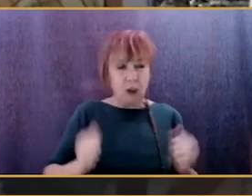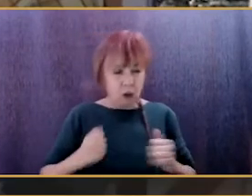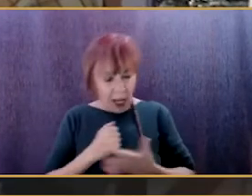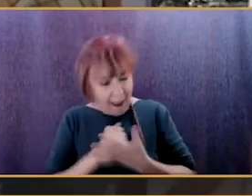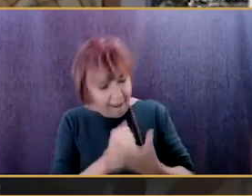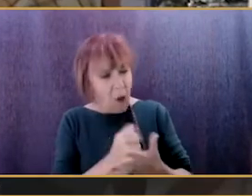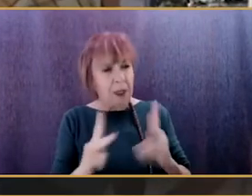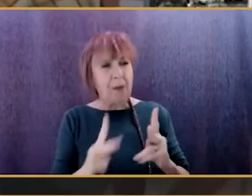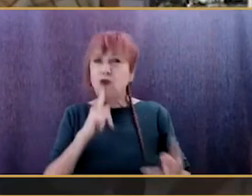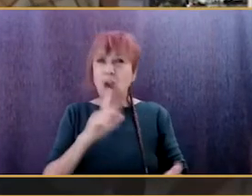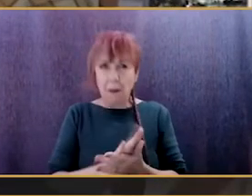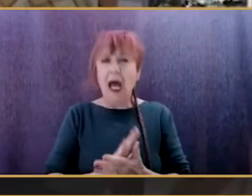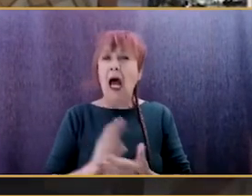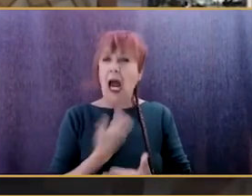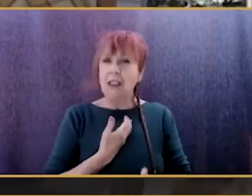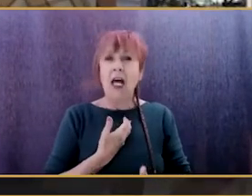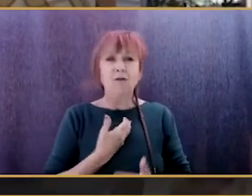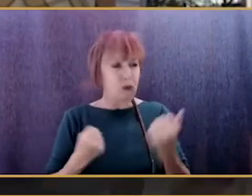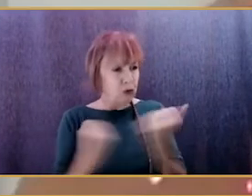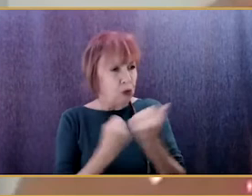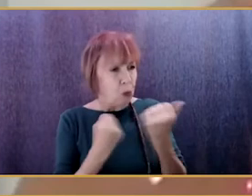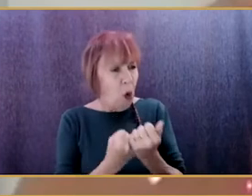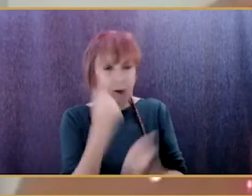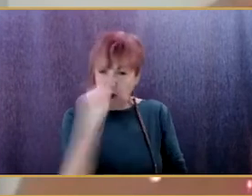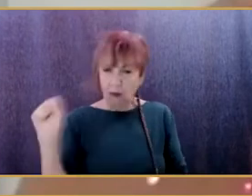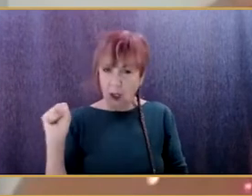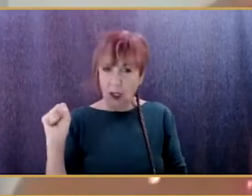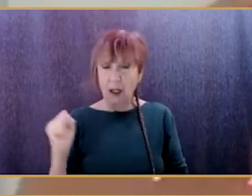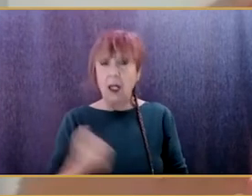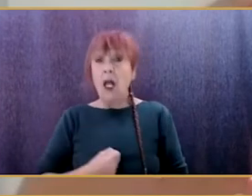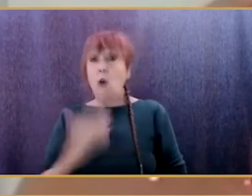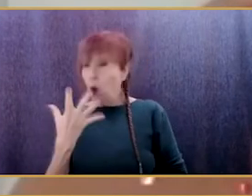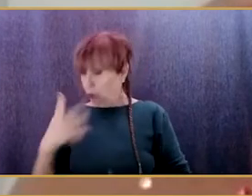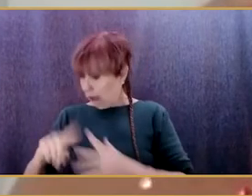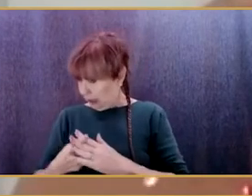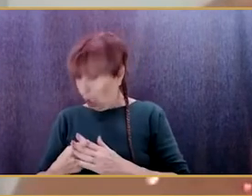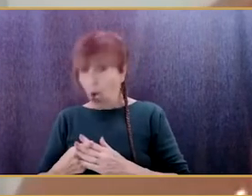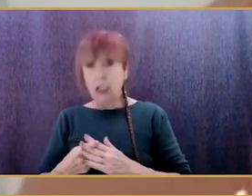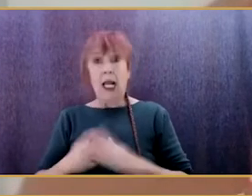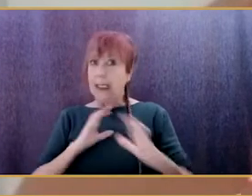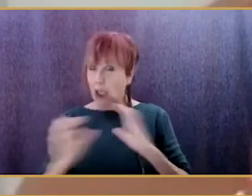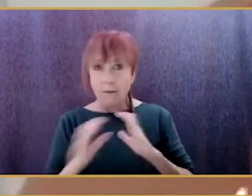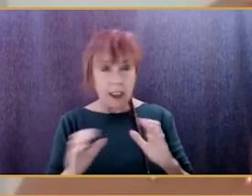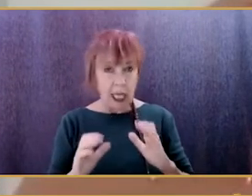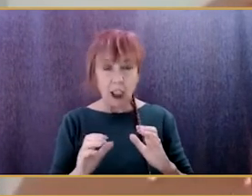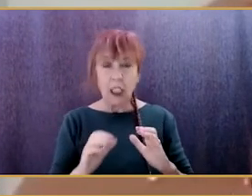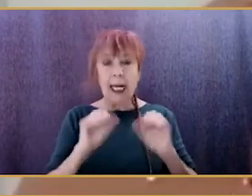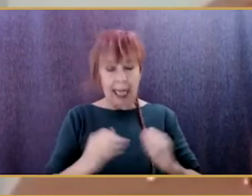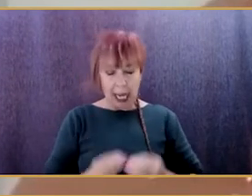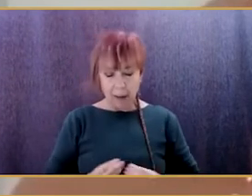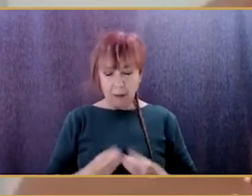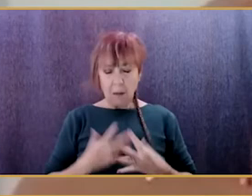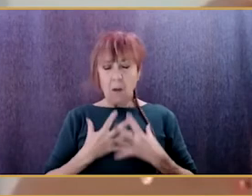persevering determination to commit ourselves to the common good Poetry is the start Poetry is the conversation Poetry can be